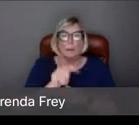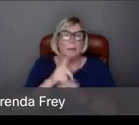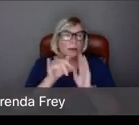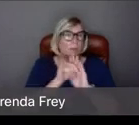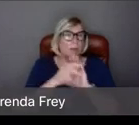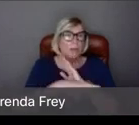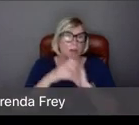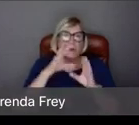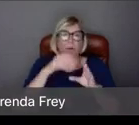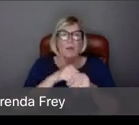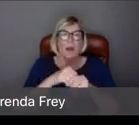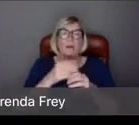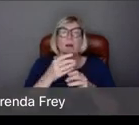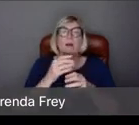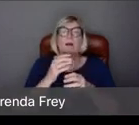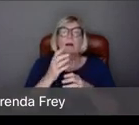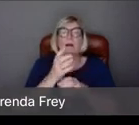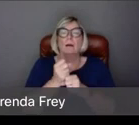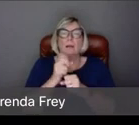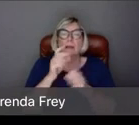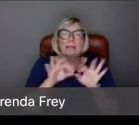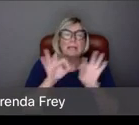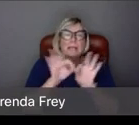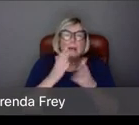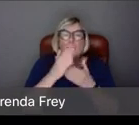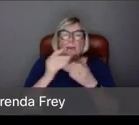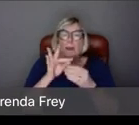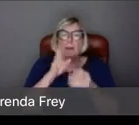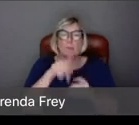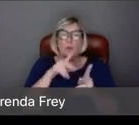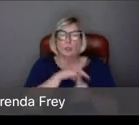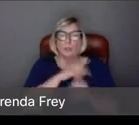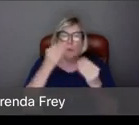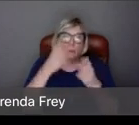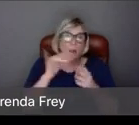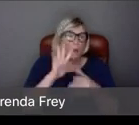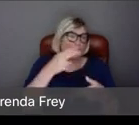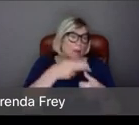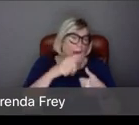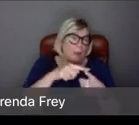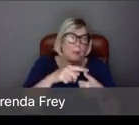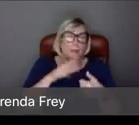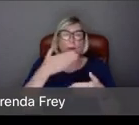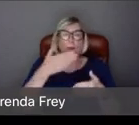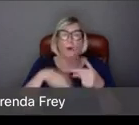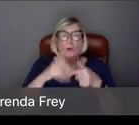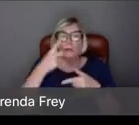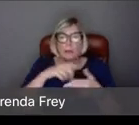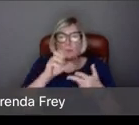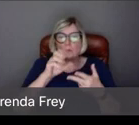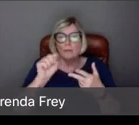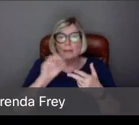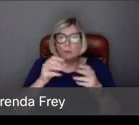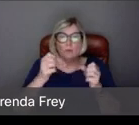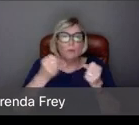Identity theft involves acquiring key pieces of personal information, such as and including your name, date of birth, your social security number,